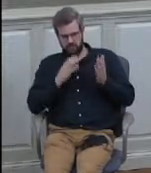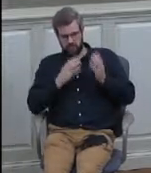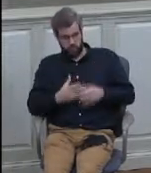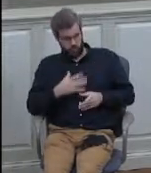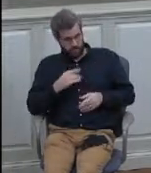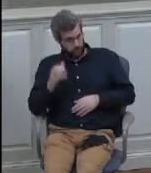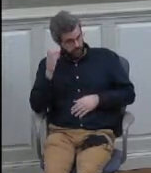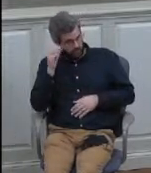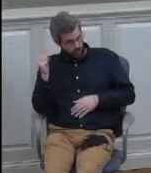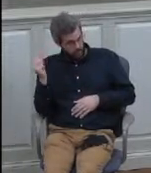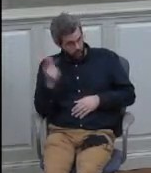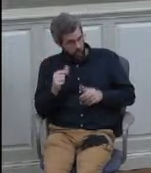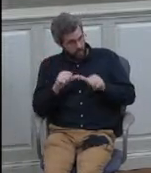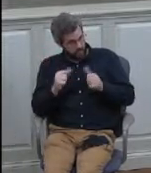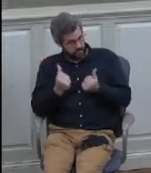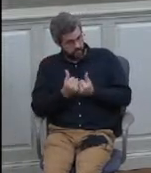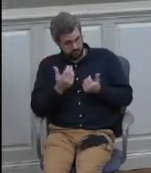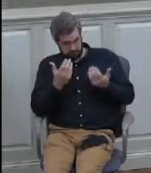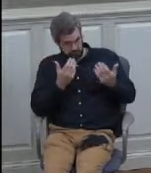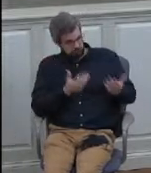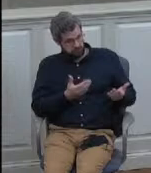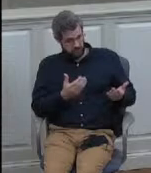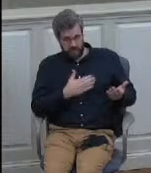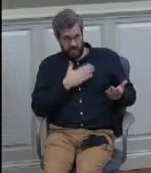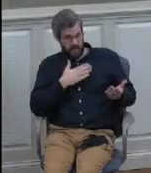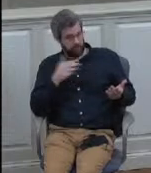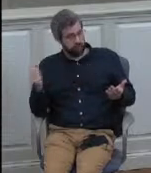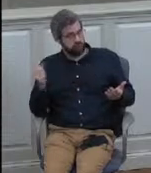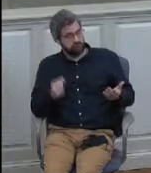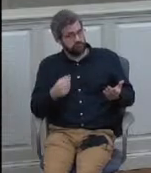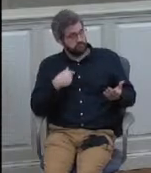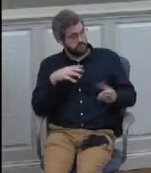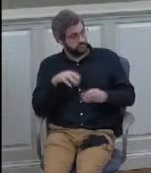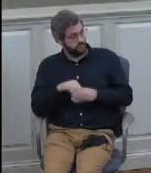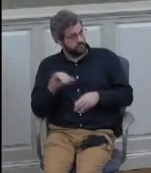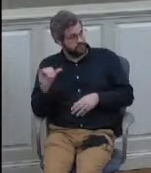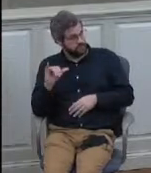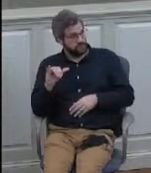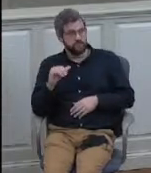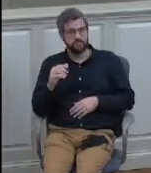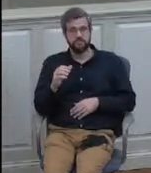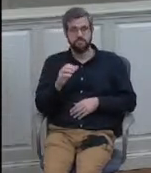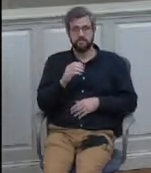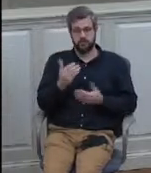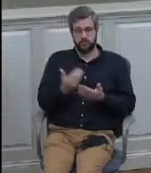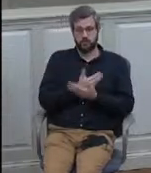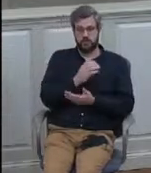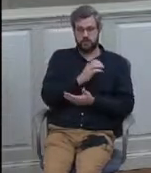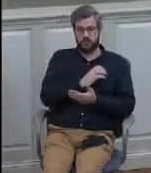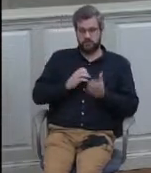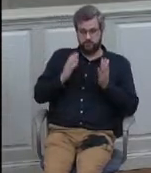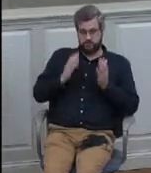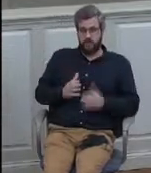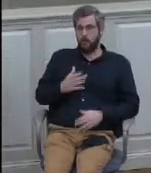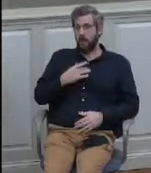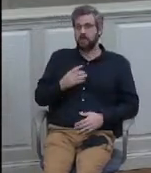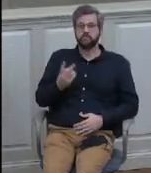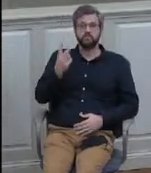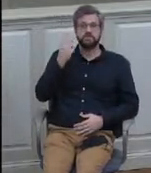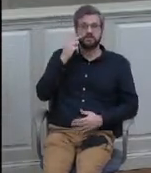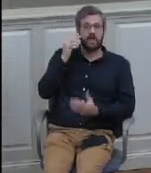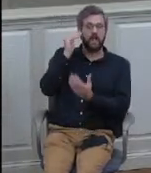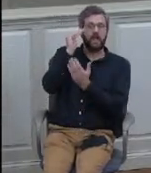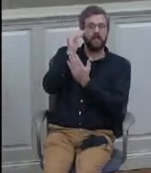all of them. I mean, that's up to you. I'd be happy to do it if you want to. Well, I'd at least want to see a list and